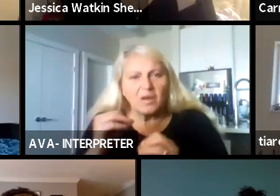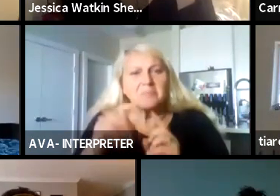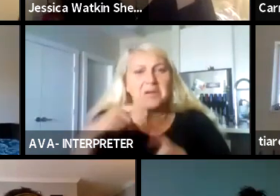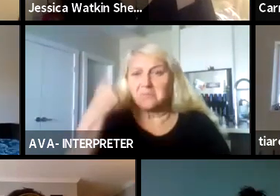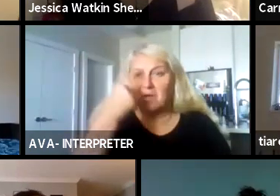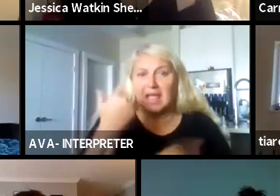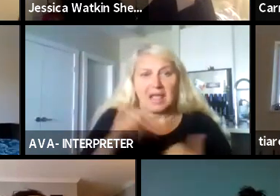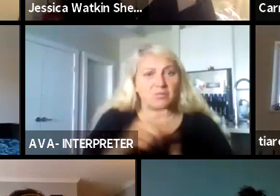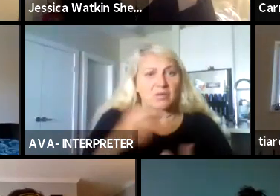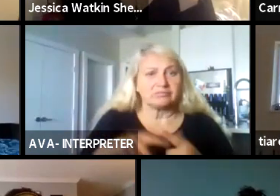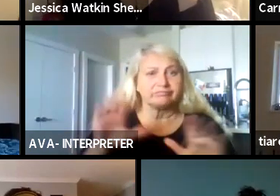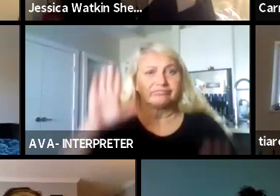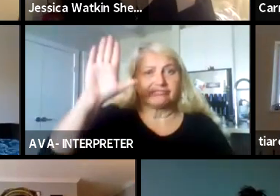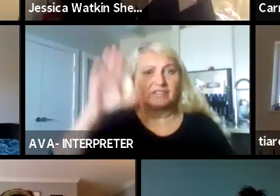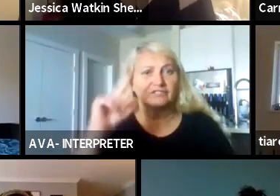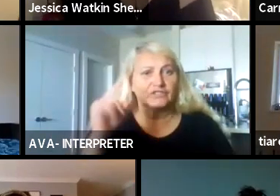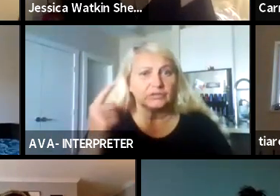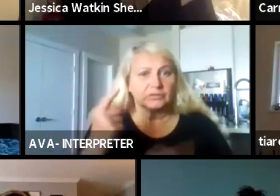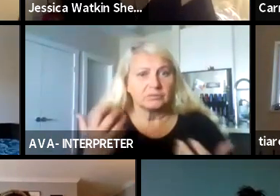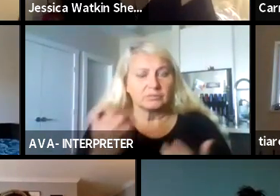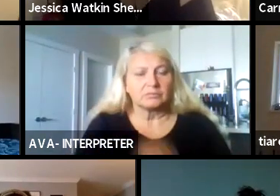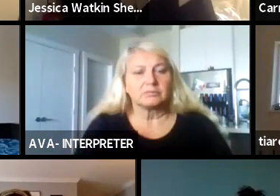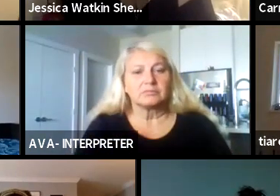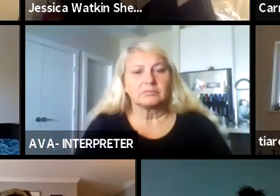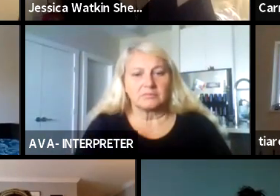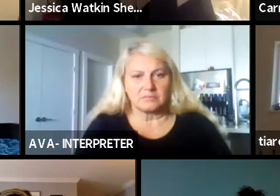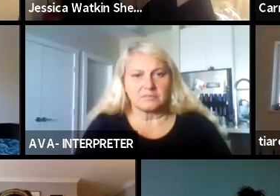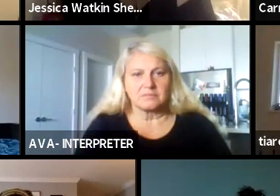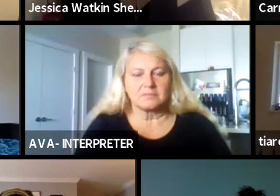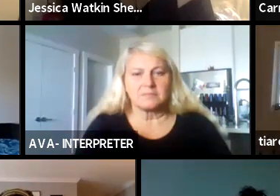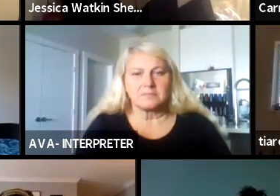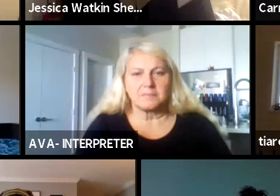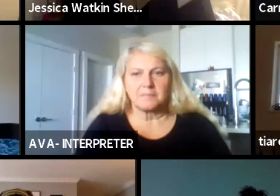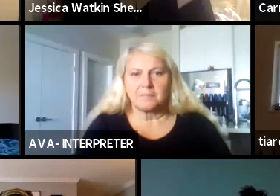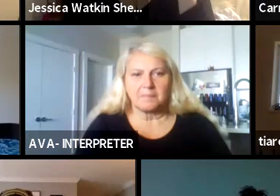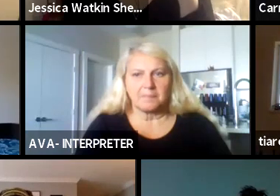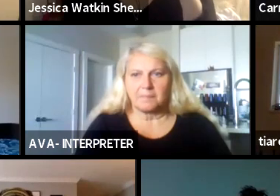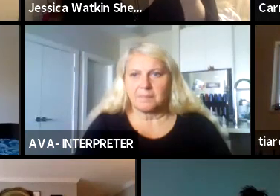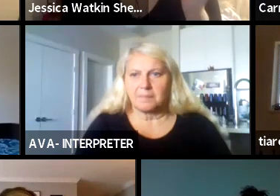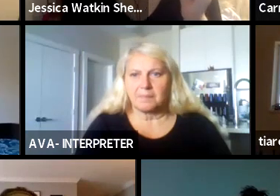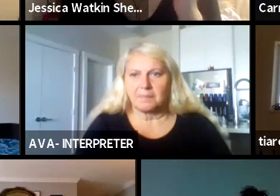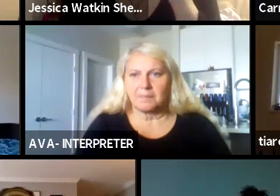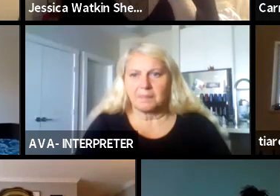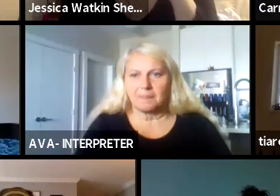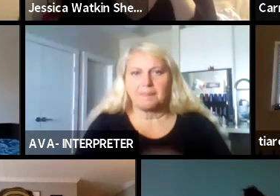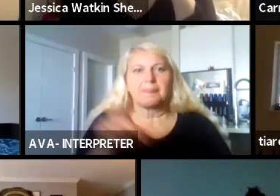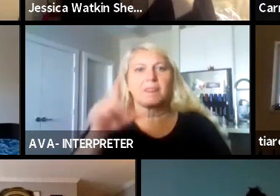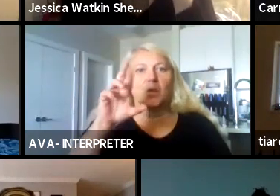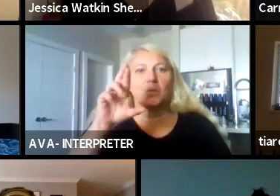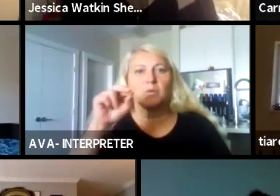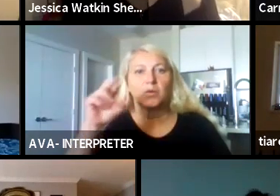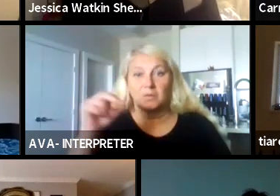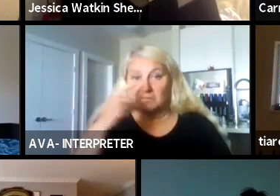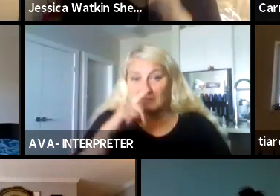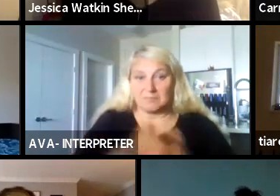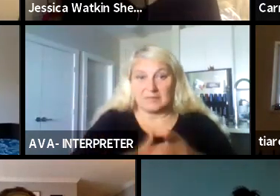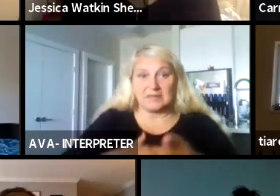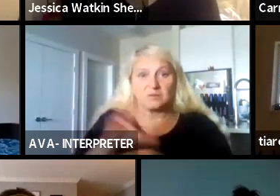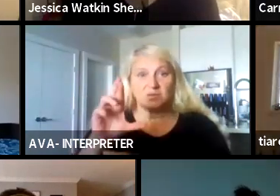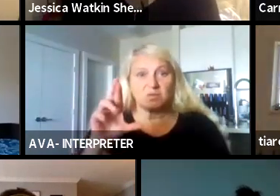there somebody who would like to go first? I will go for, oh, Rue, yes, please, Rue.